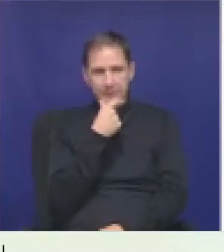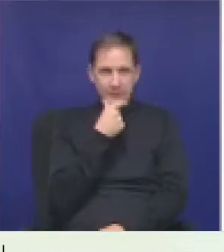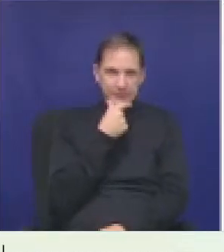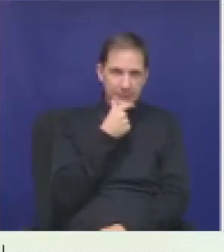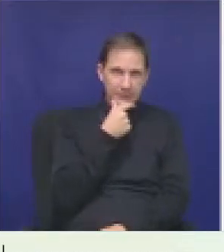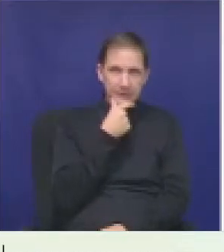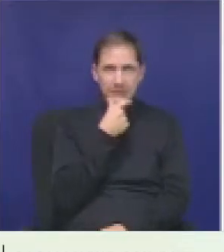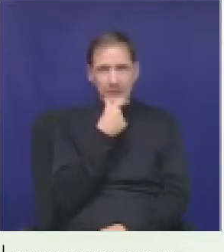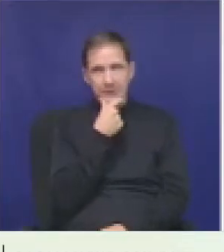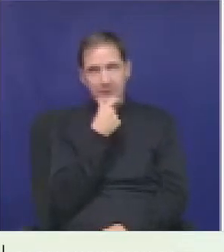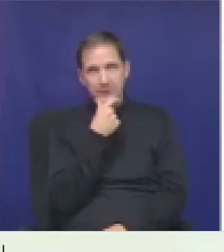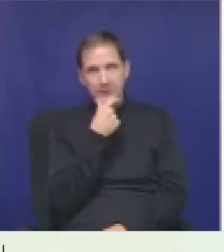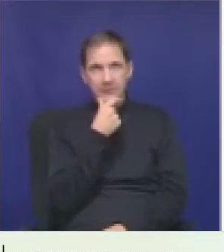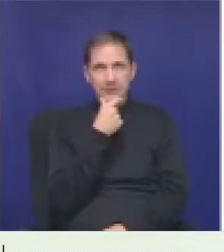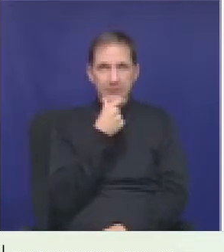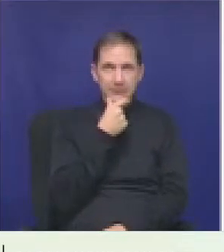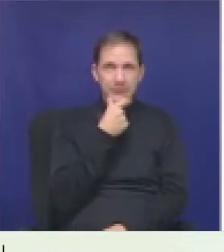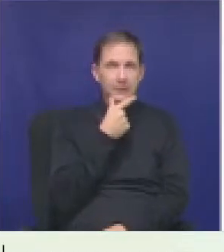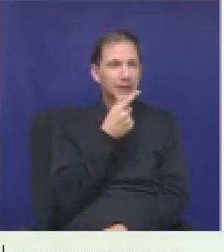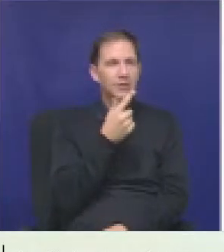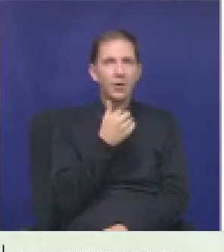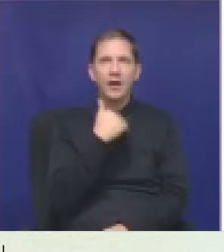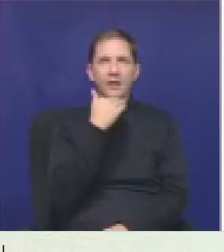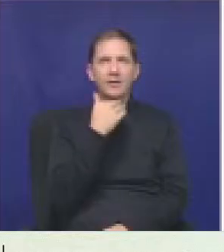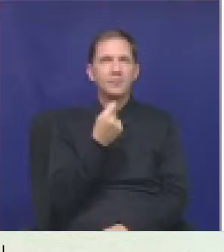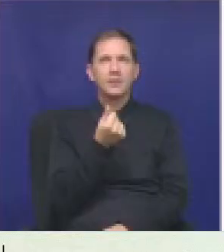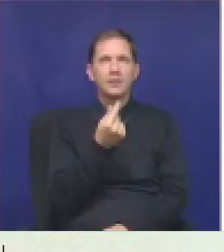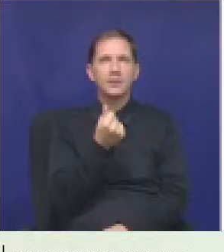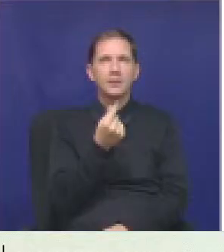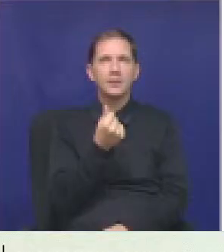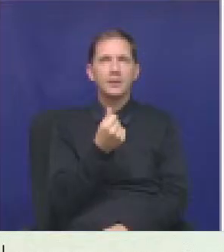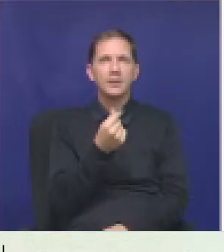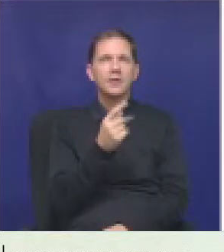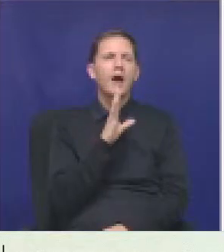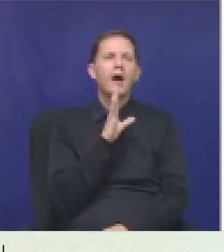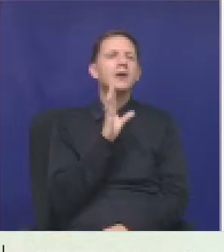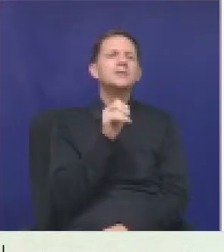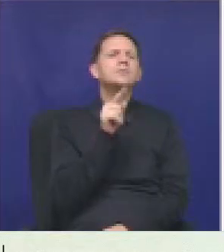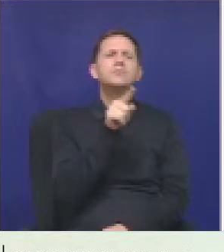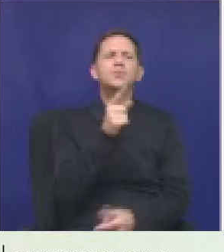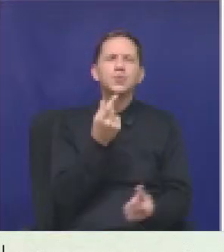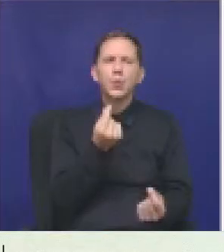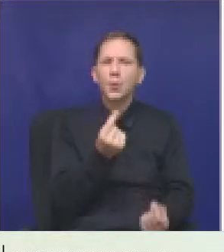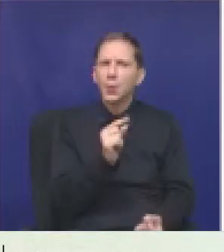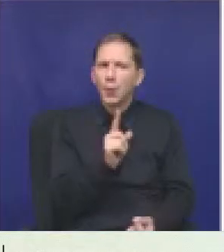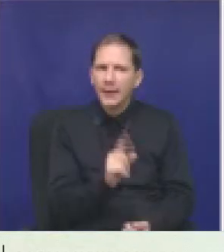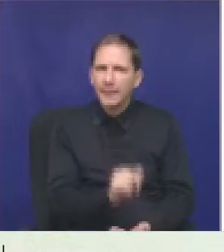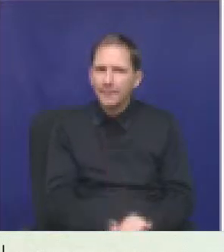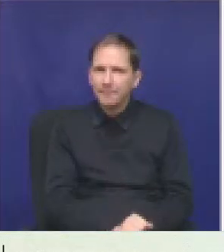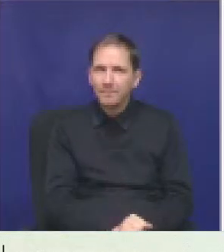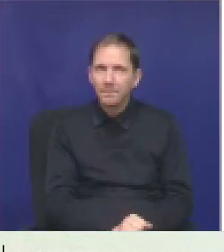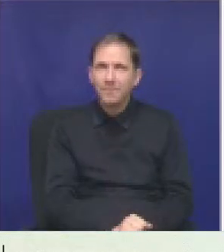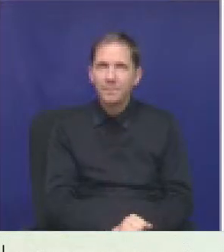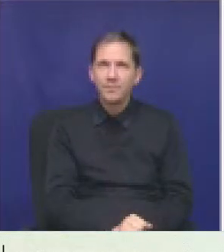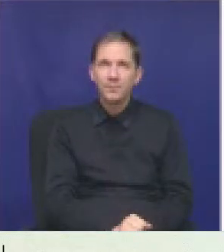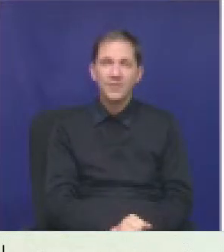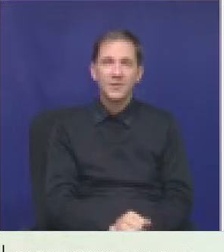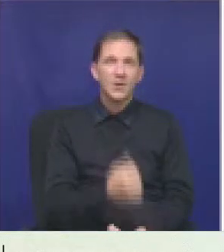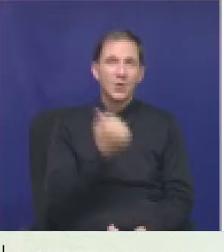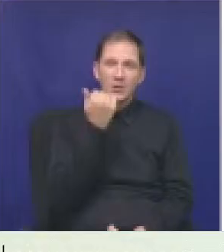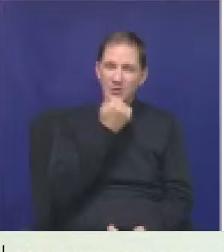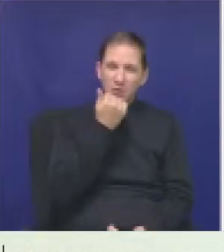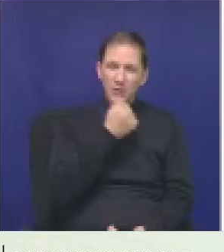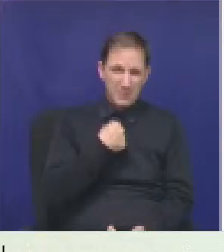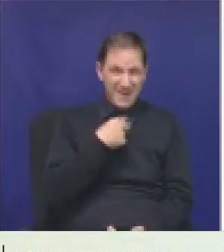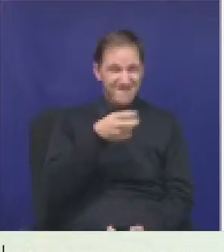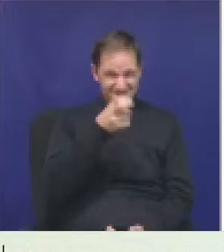we all agree they don't have enough funds, and he says, but what have you done about it? So I'm sorry to be quite harsh in this